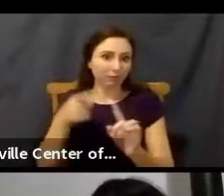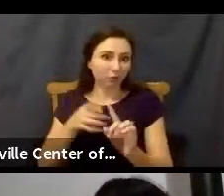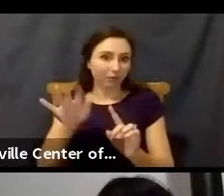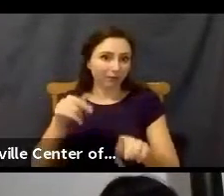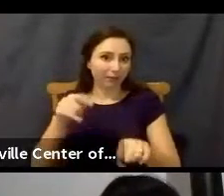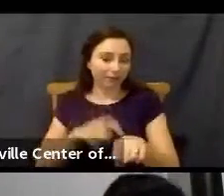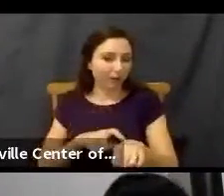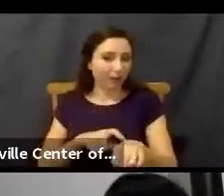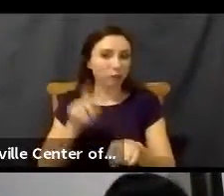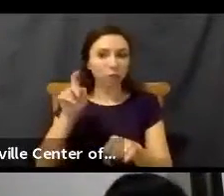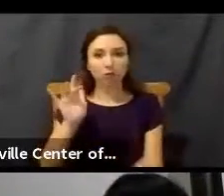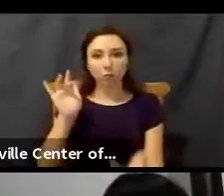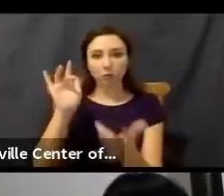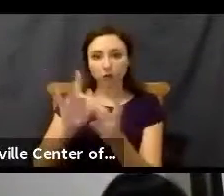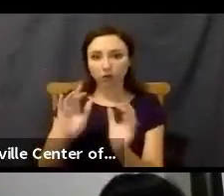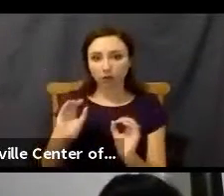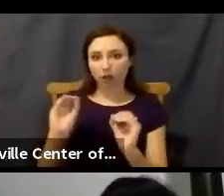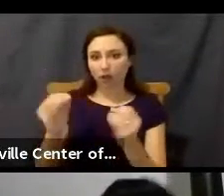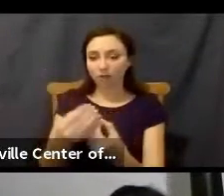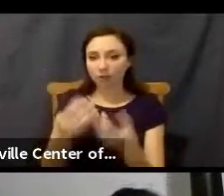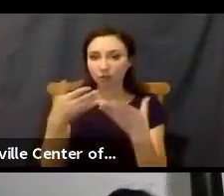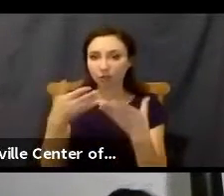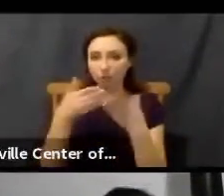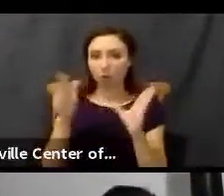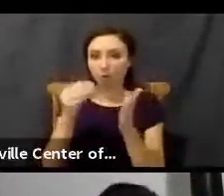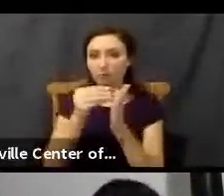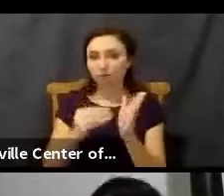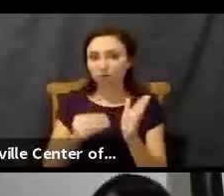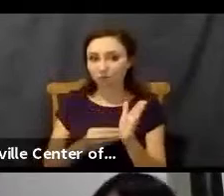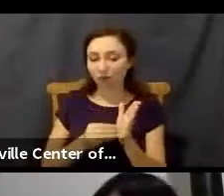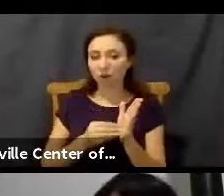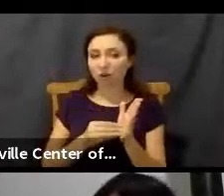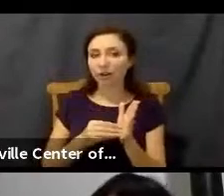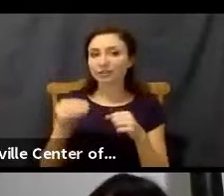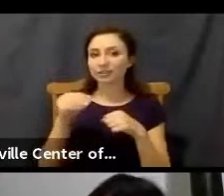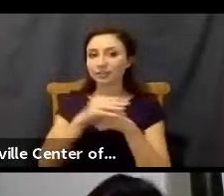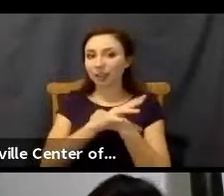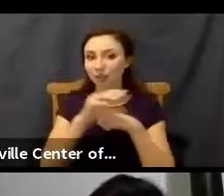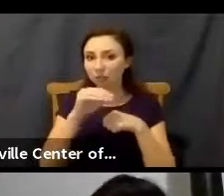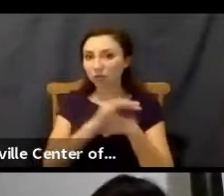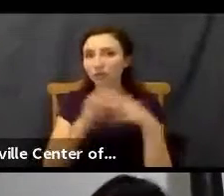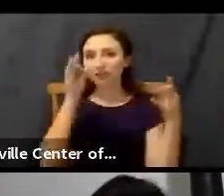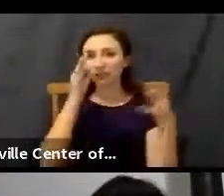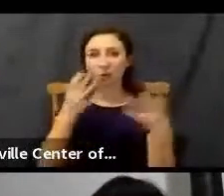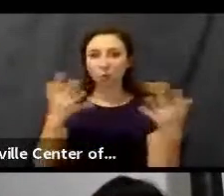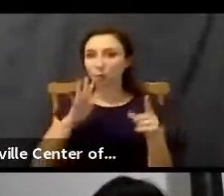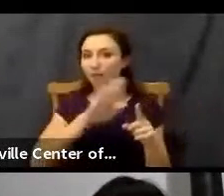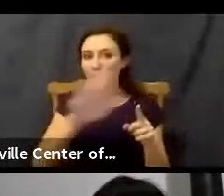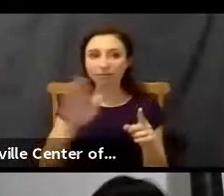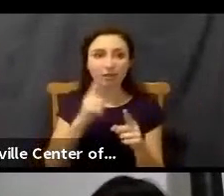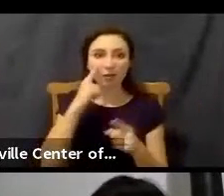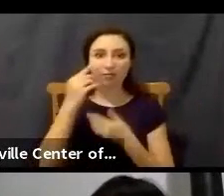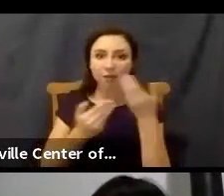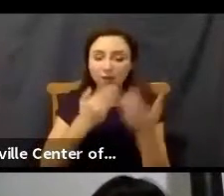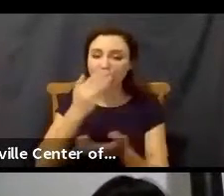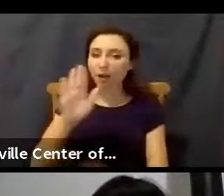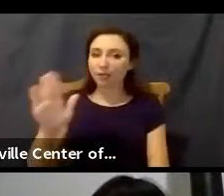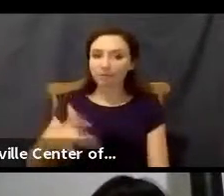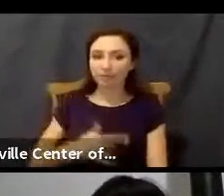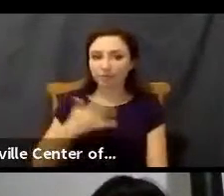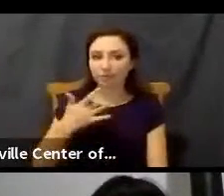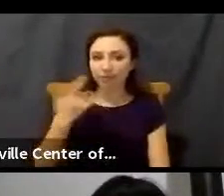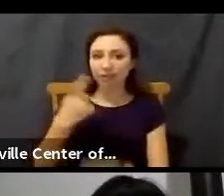to contact the Office of Open Records Counsel and figure out exactly what their thought process is and what their feeling is about